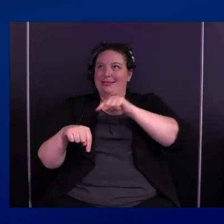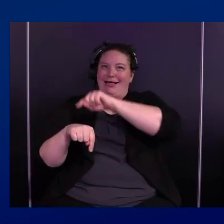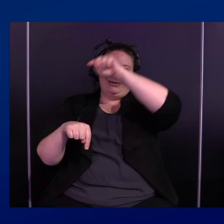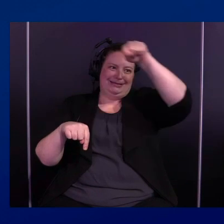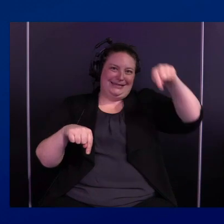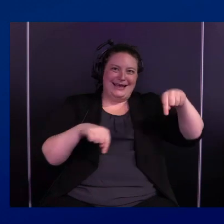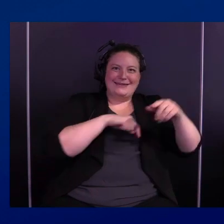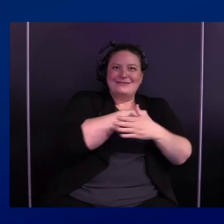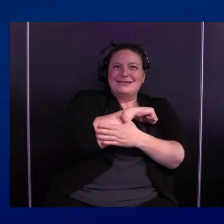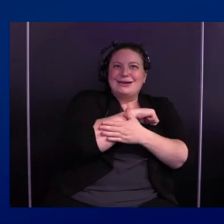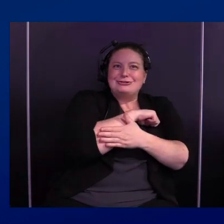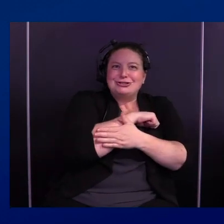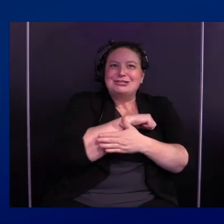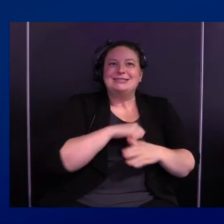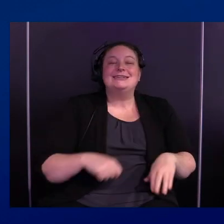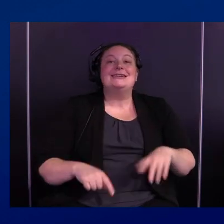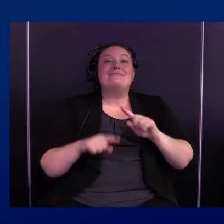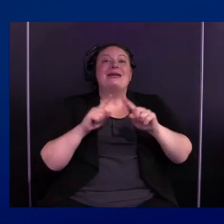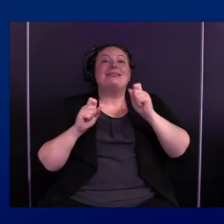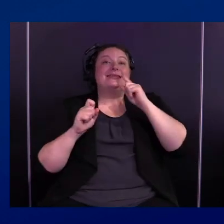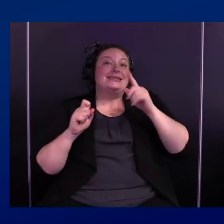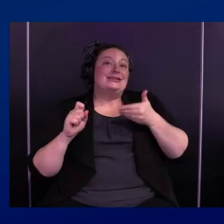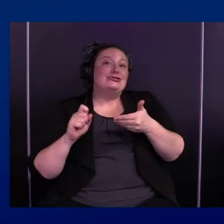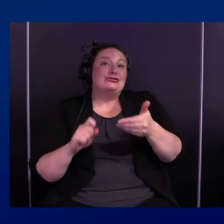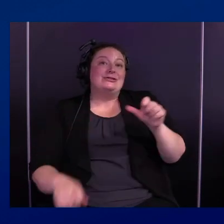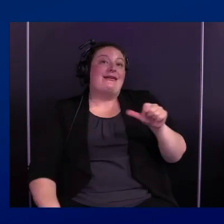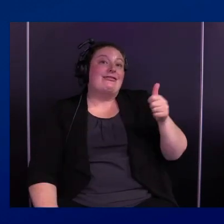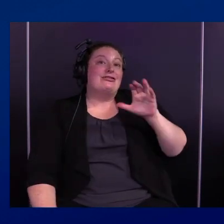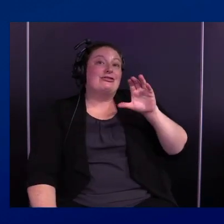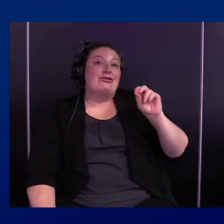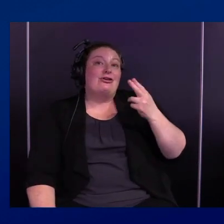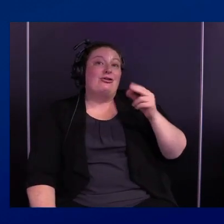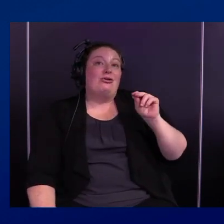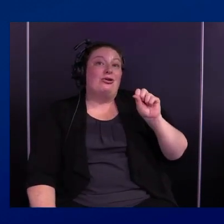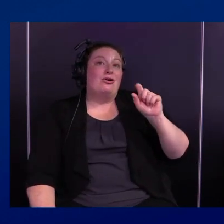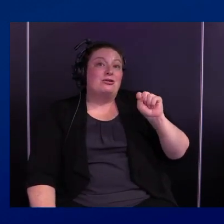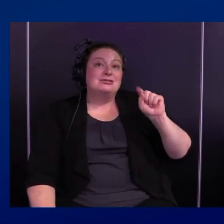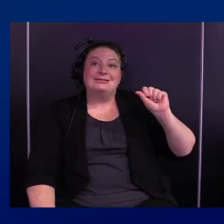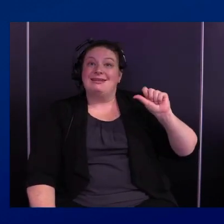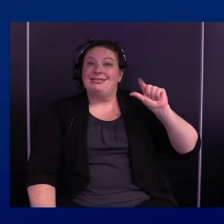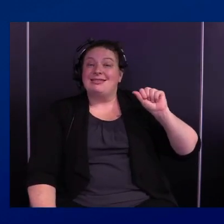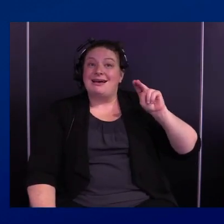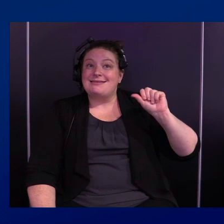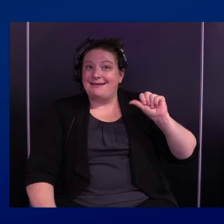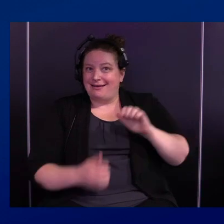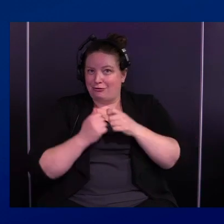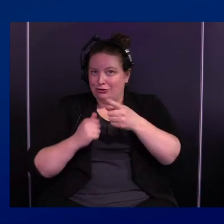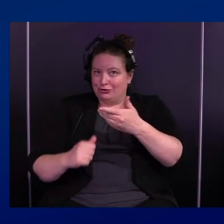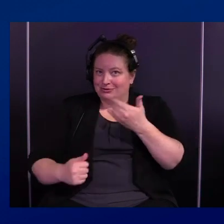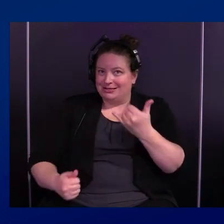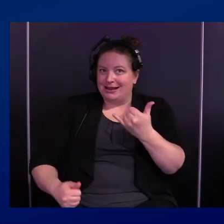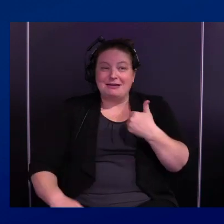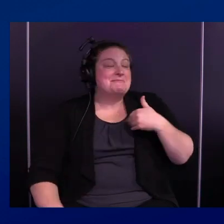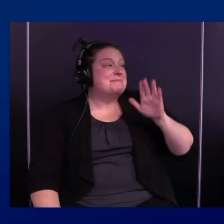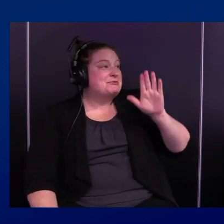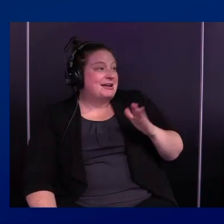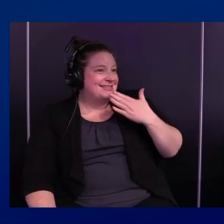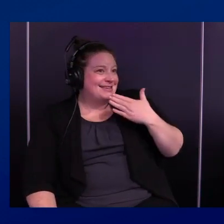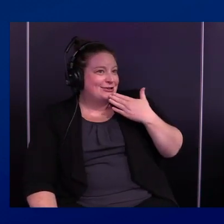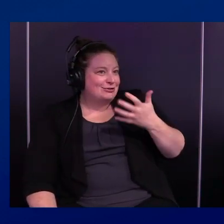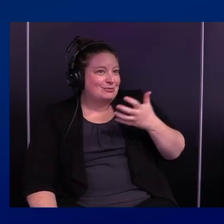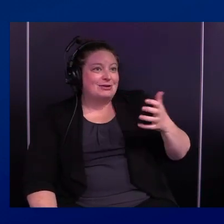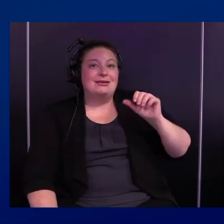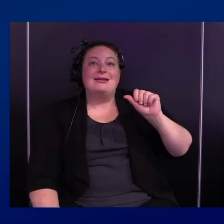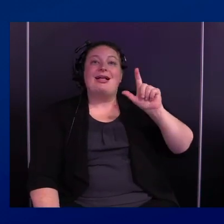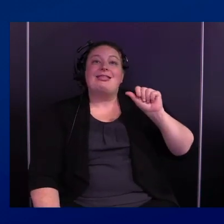country. But let's introduce my other co-host, Alana. How are you today? I'm great. Thank you so much. I'm